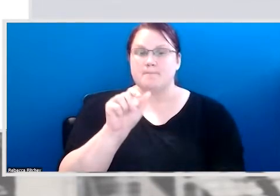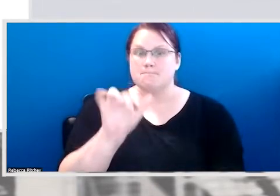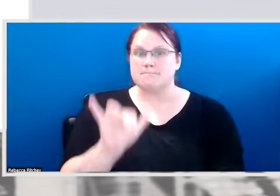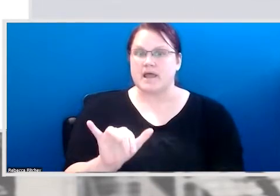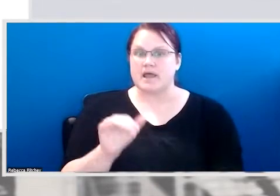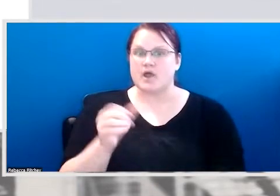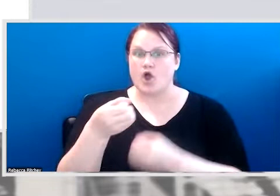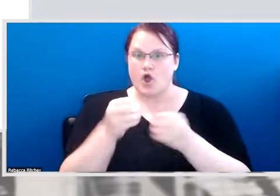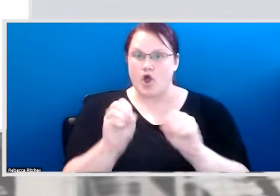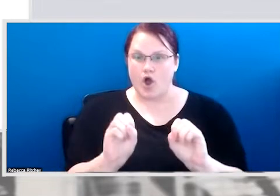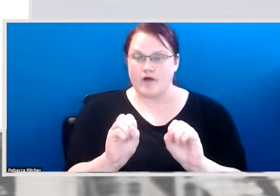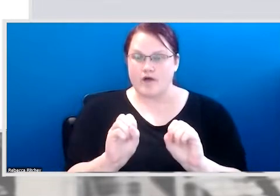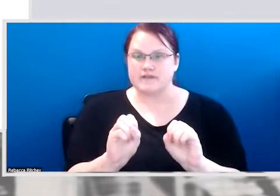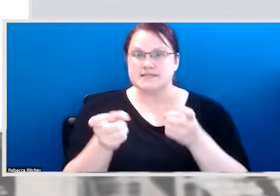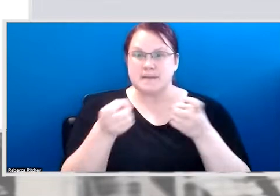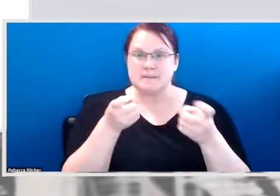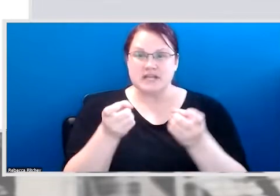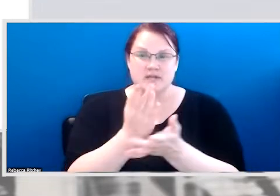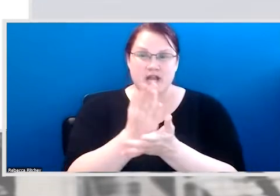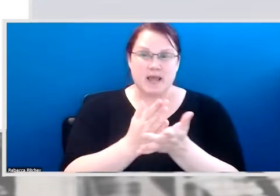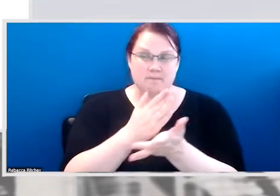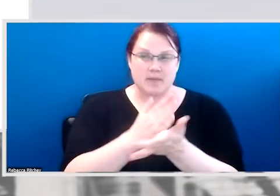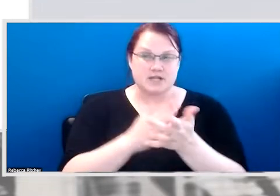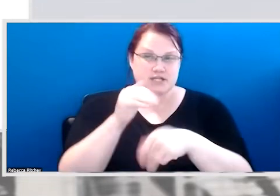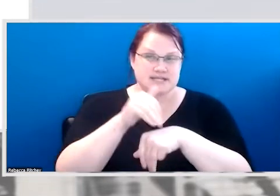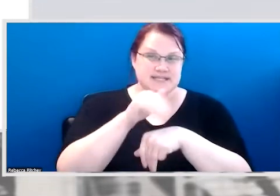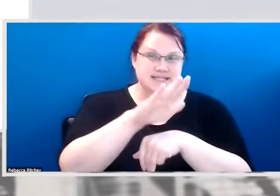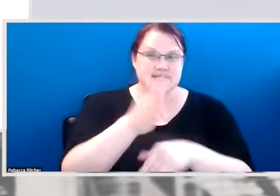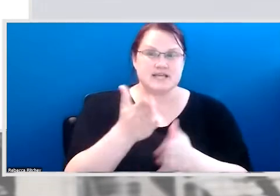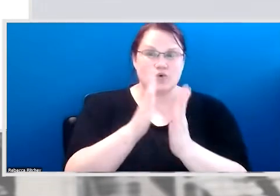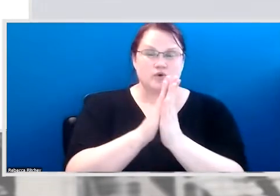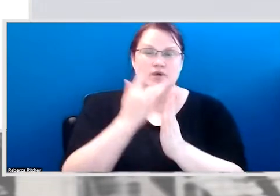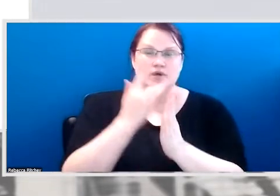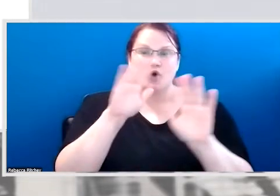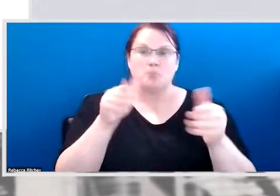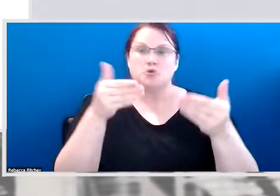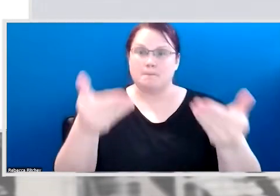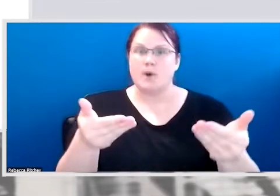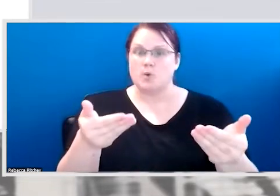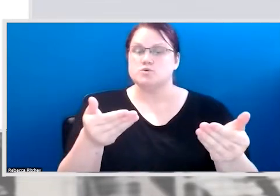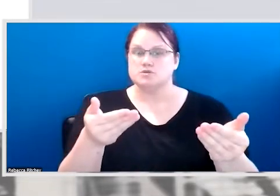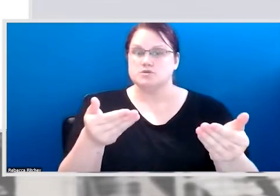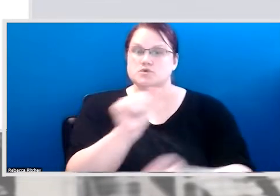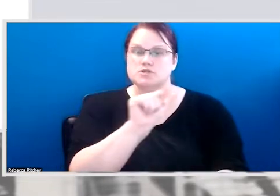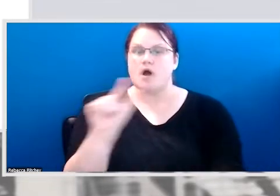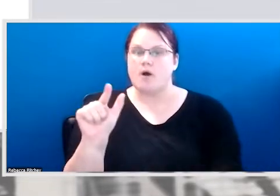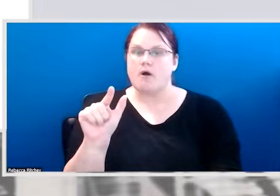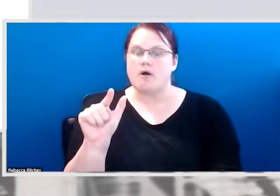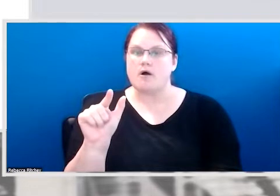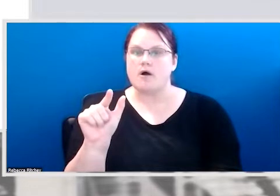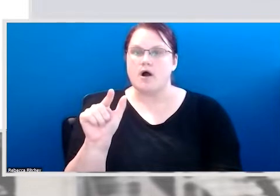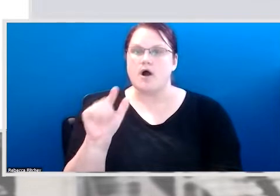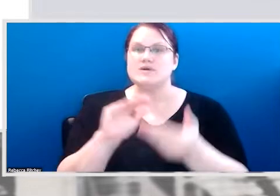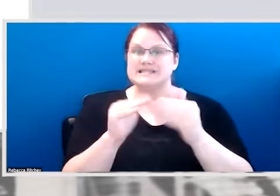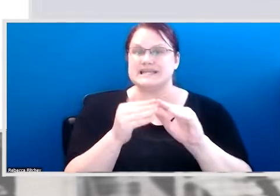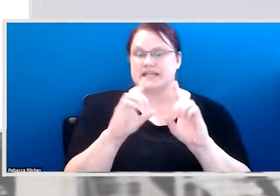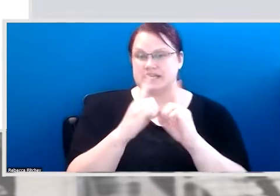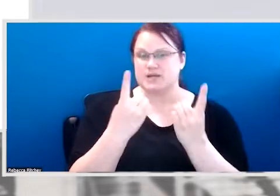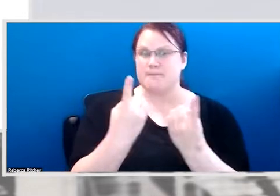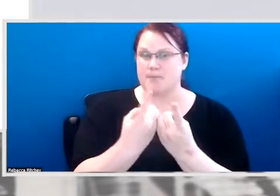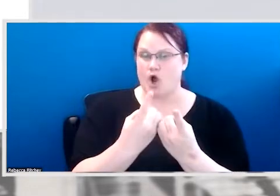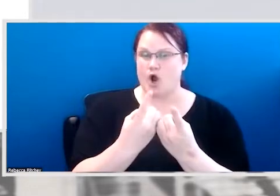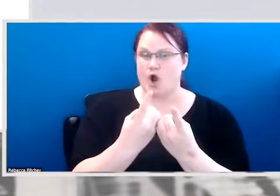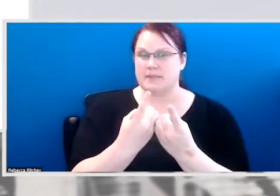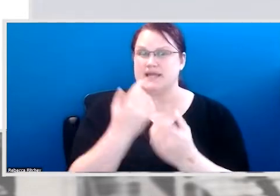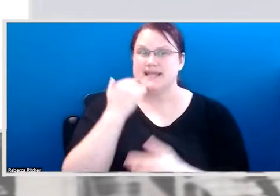office, the Office of Management and Budget, sends out a request for proposals to all city department heads, all